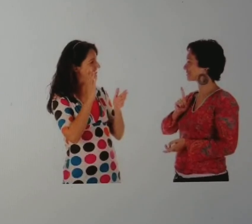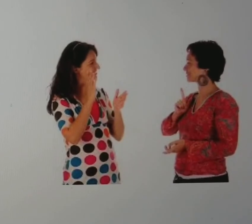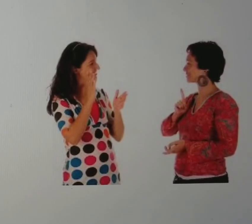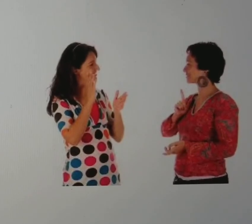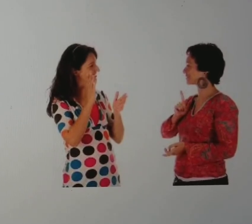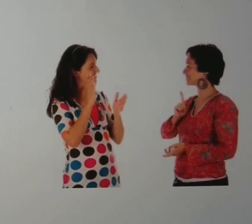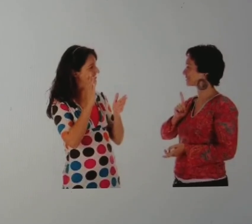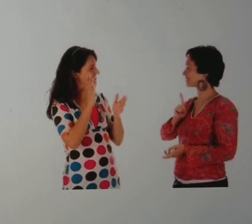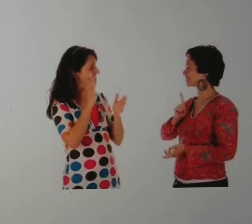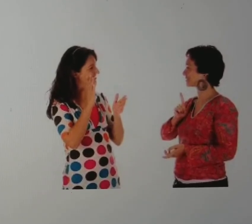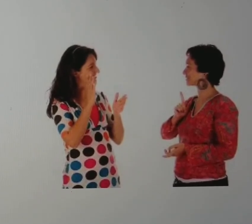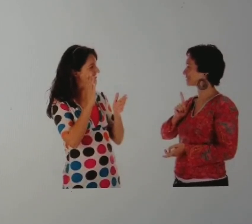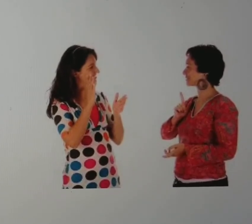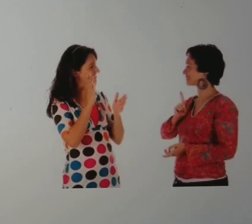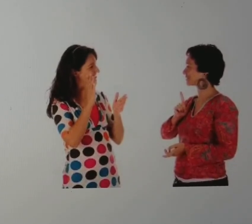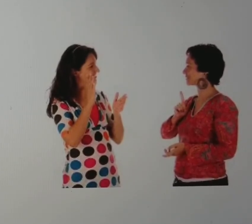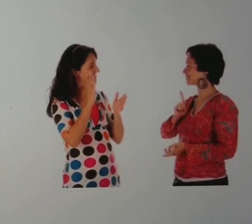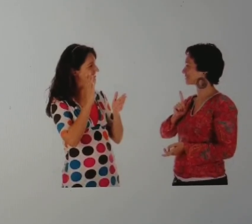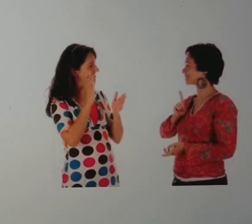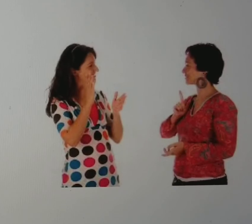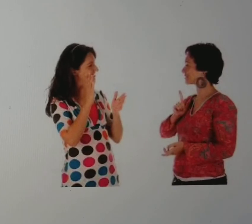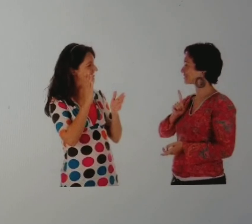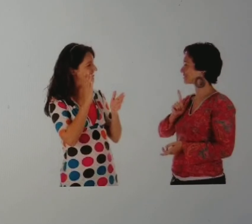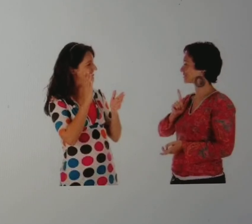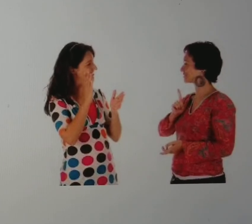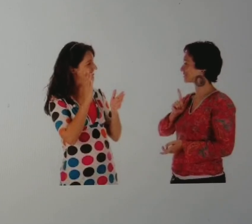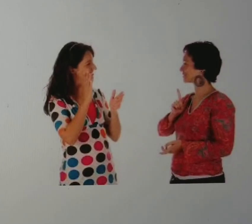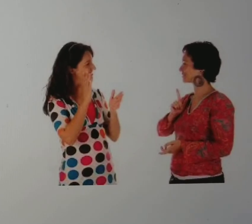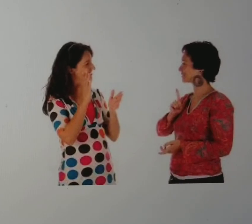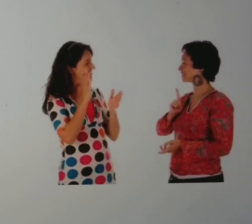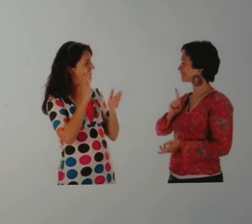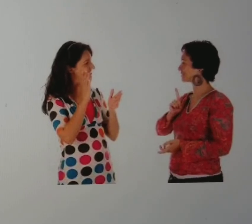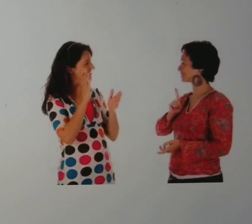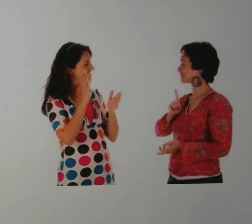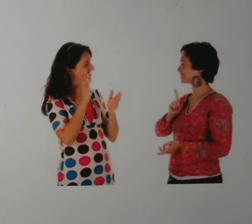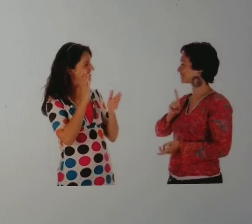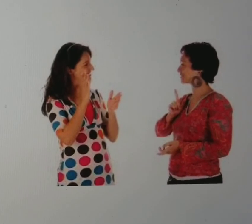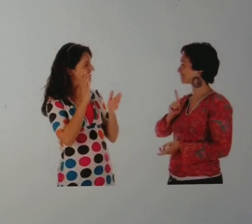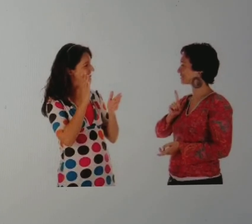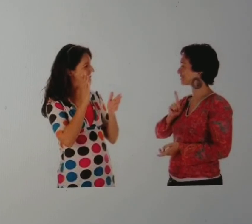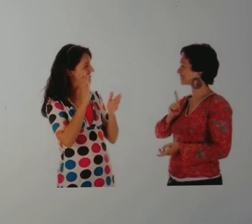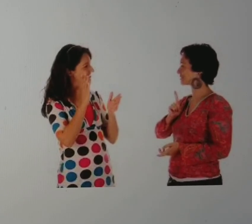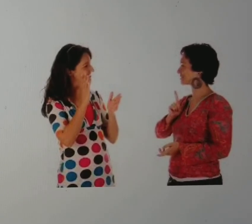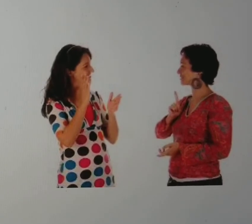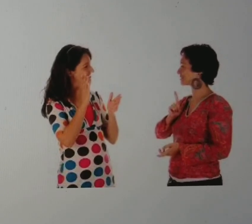signs that they're doing. Good luck and have a blessed day.